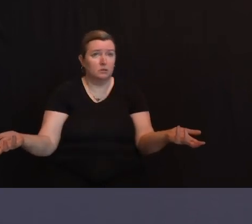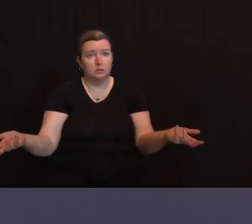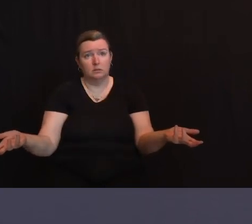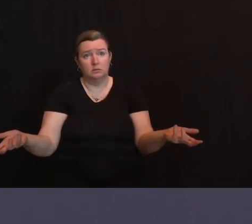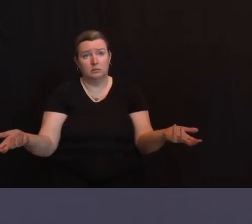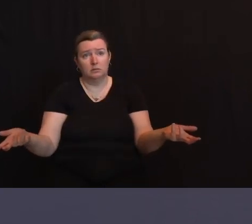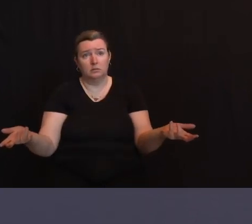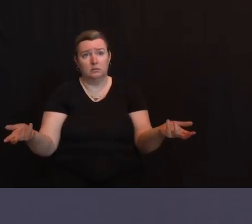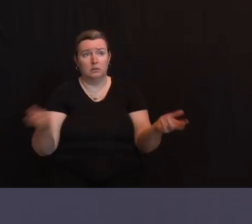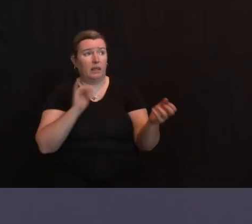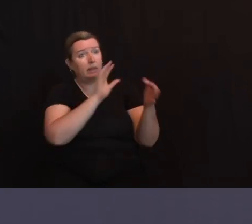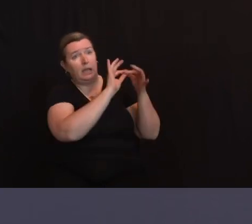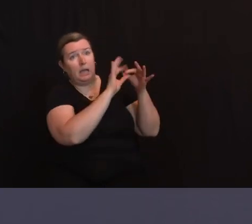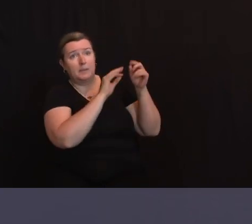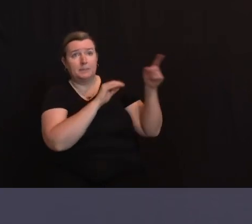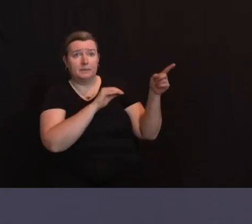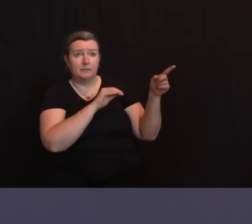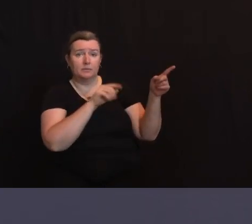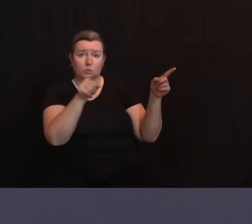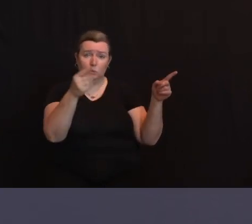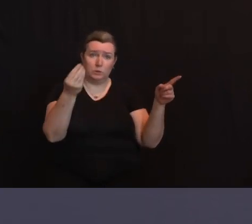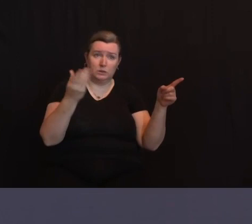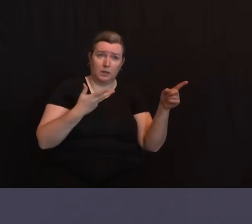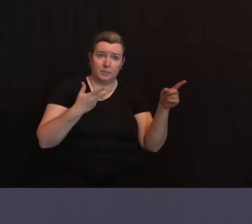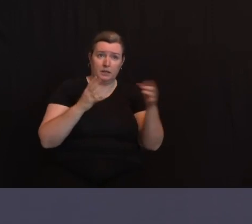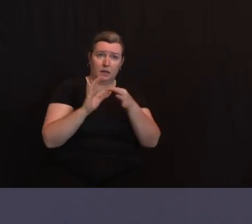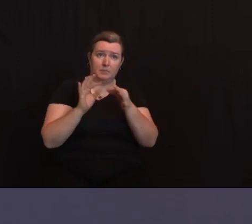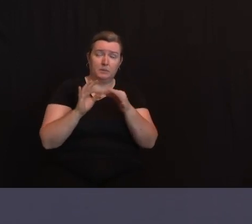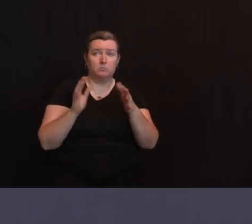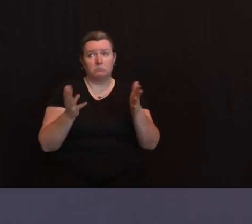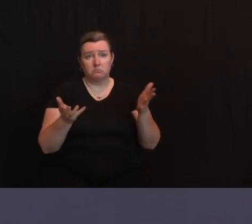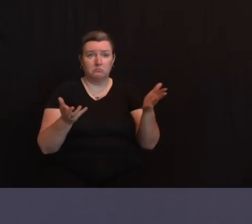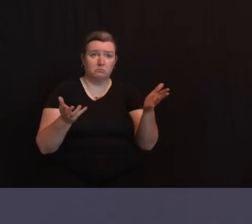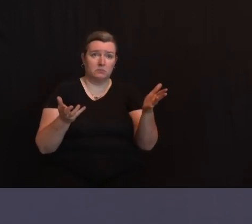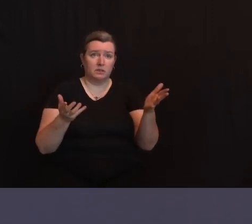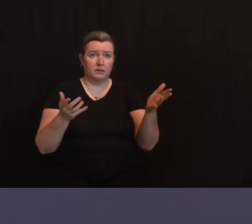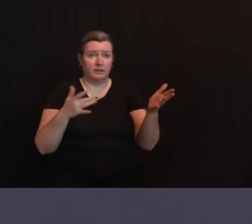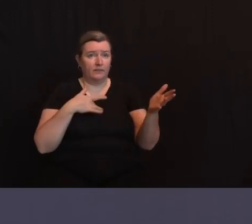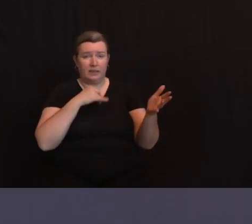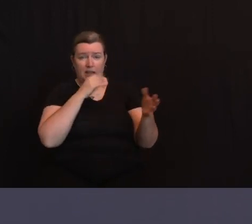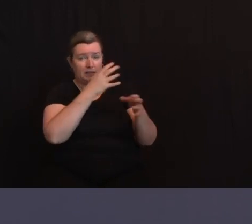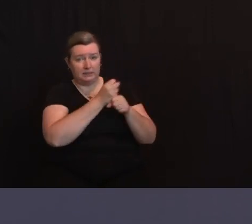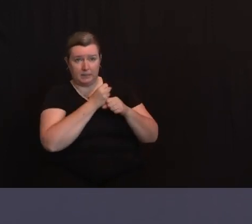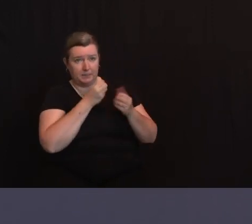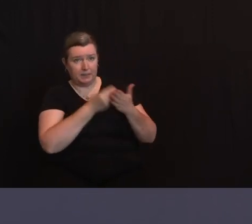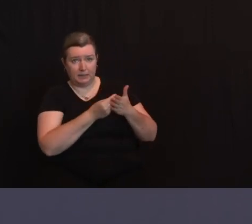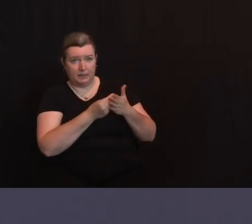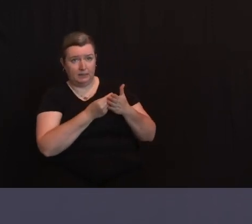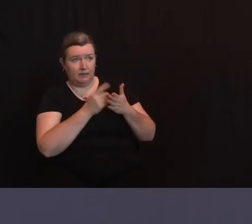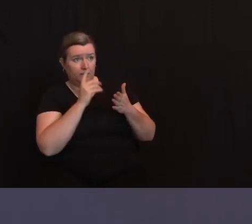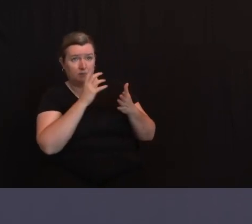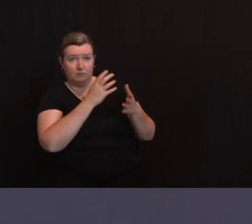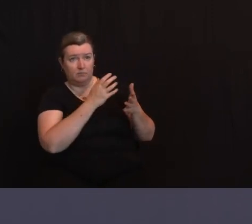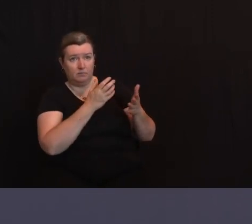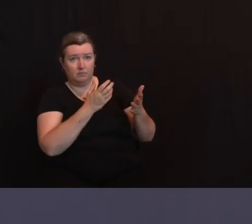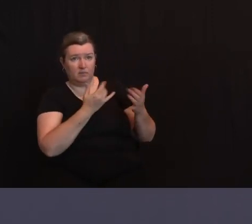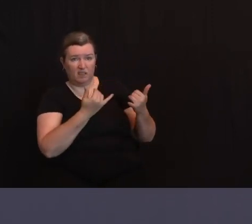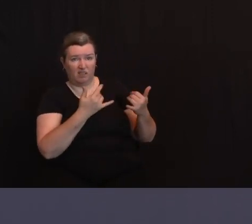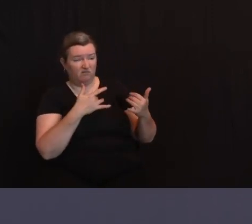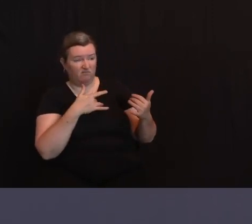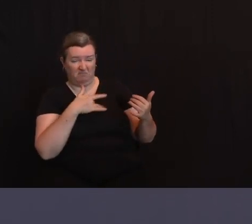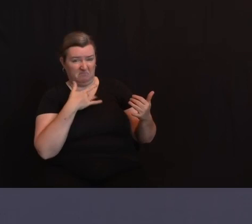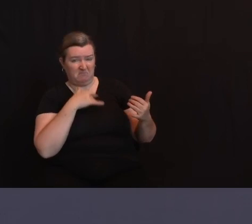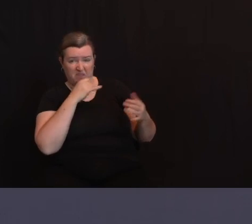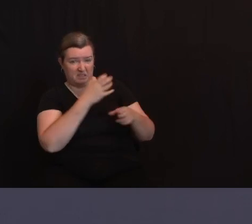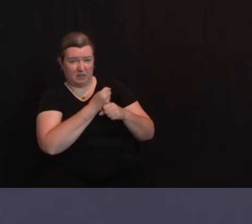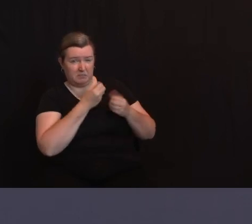were telling us at the top of this about it doesn't look good. We're not getting the money we thought we were going to get in this particular plan. Yeah. Does that make sense? Yeah,